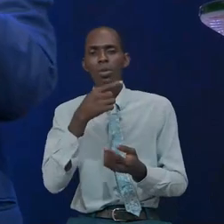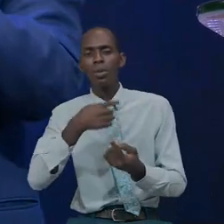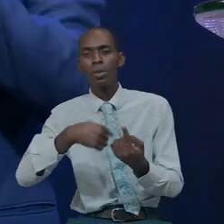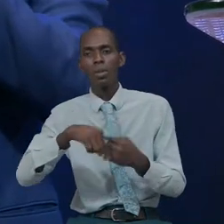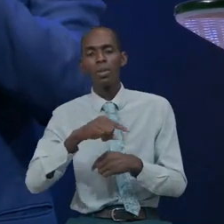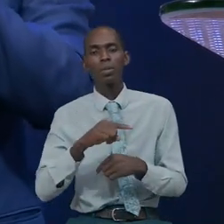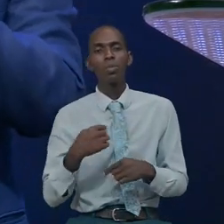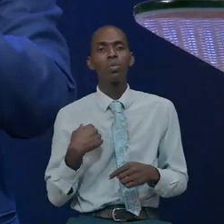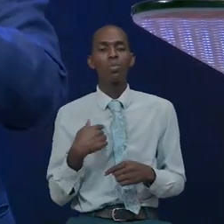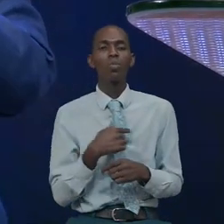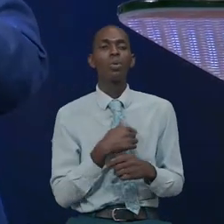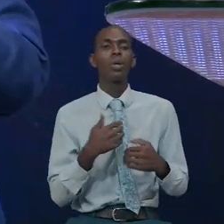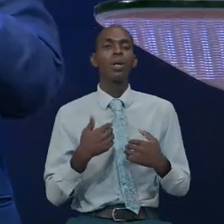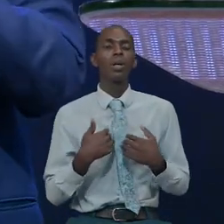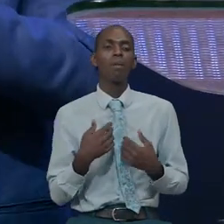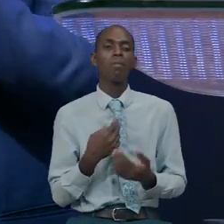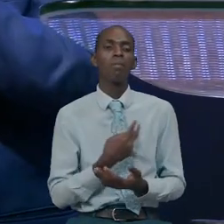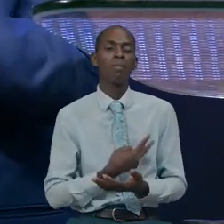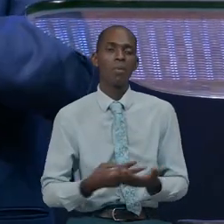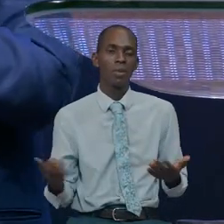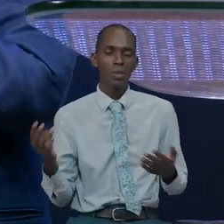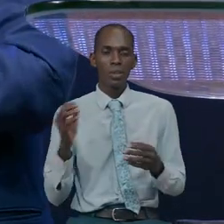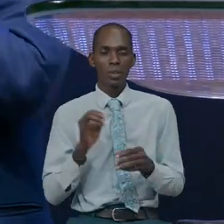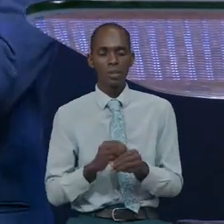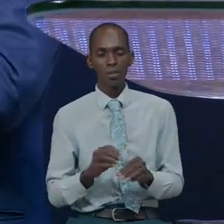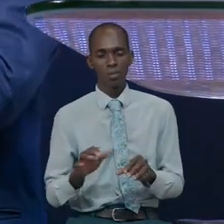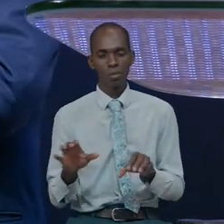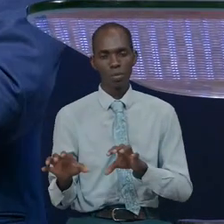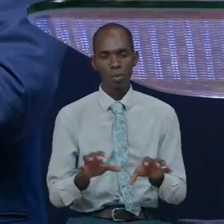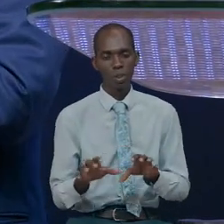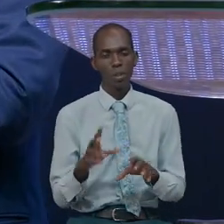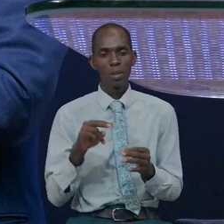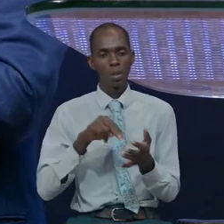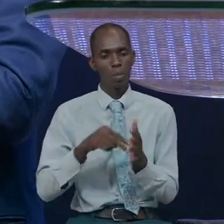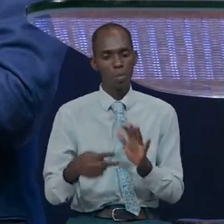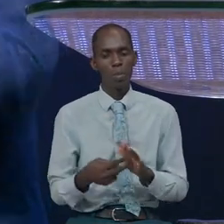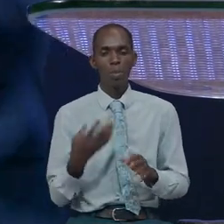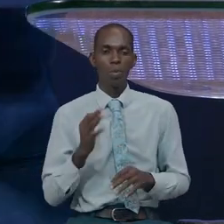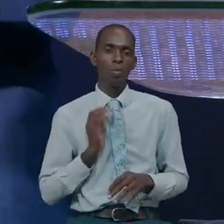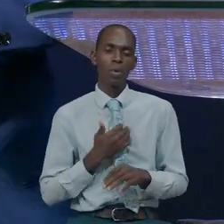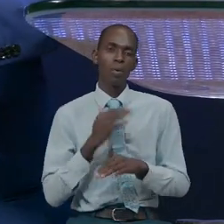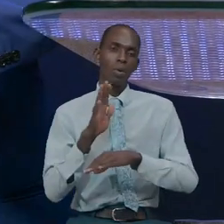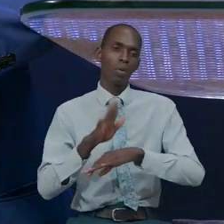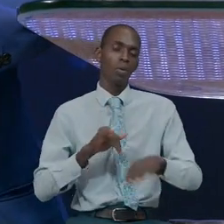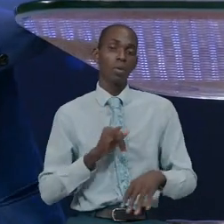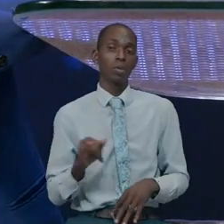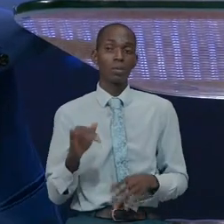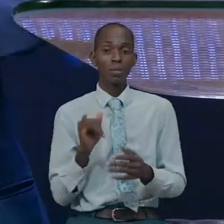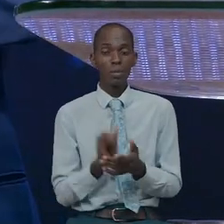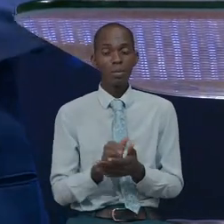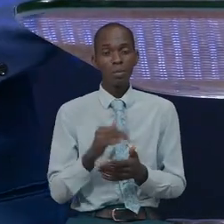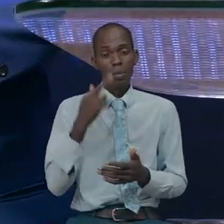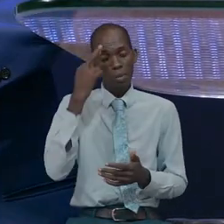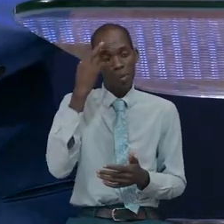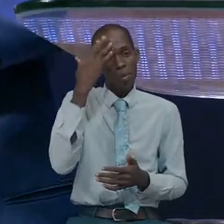we're failed in fulfilling the purpose of our calling and the purpose why